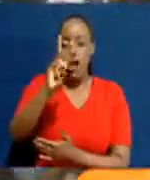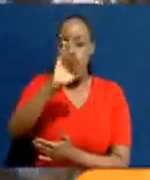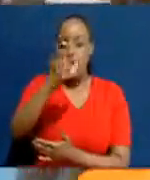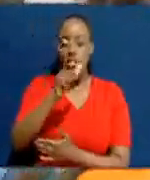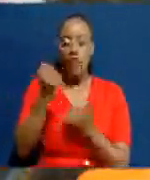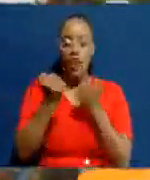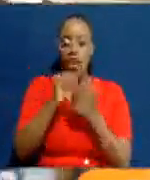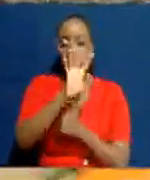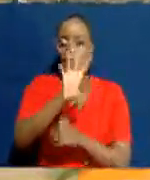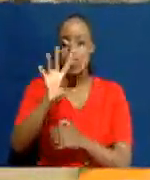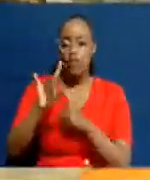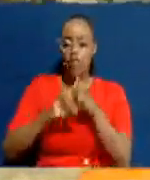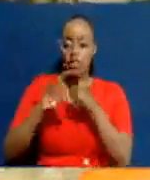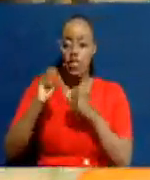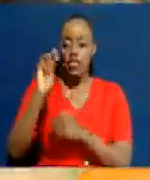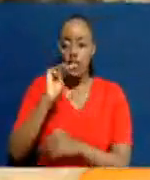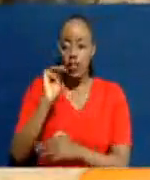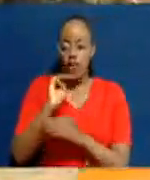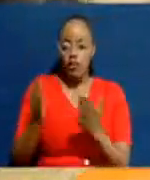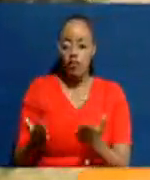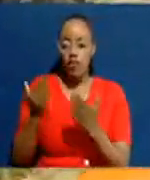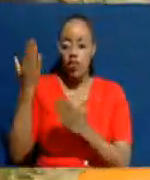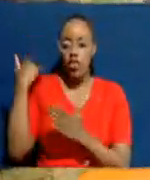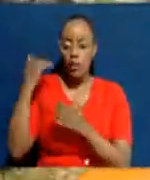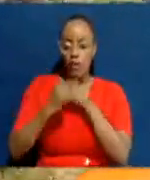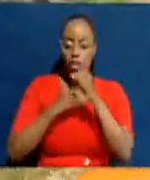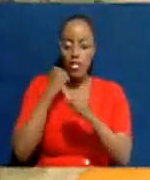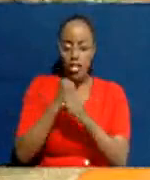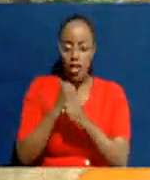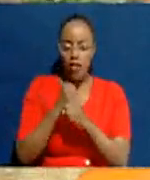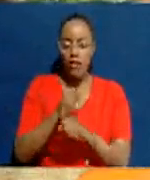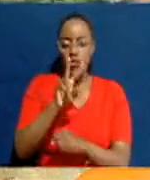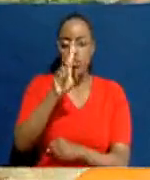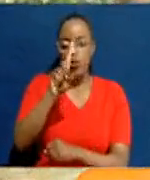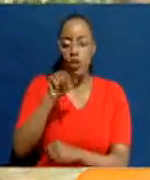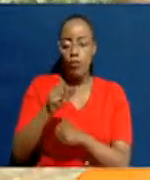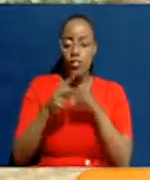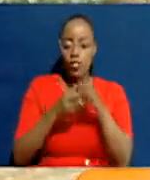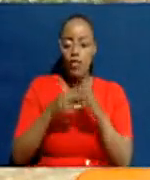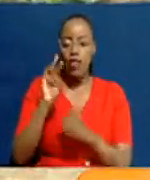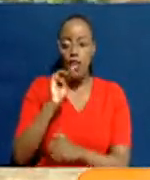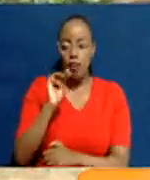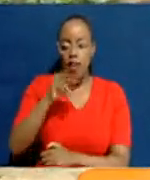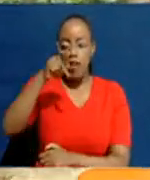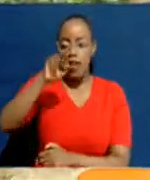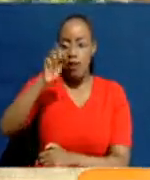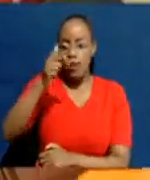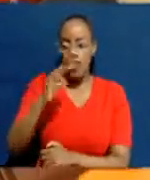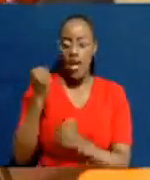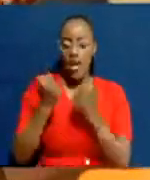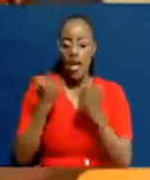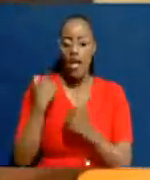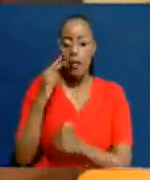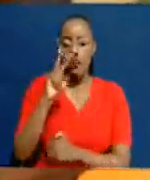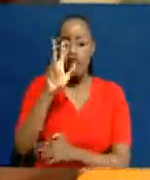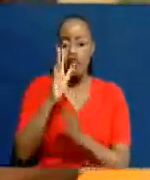44 with 60 million shillings, an improvement from the previous year's amount of 21.7 million shillings. Peter Kinywa's car number